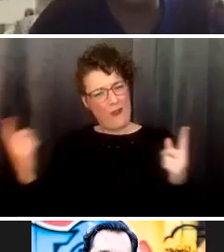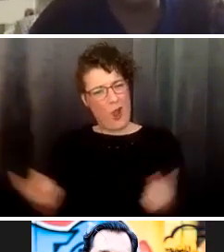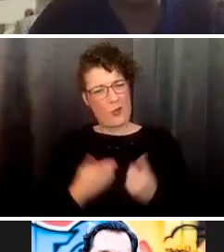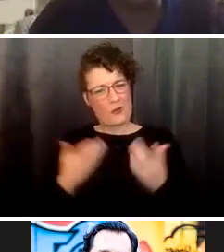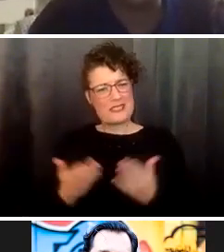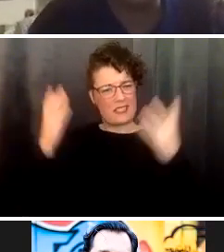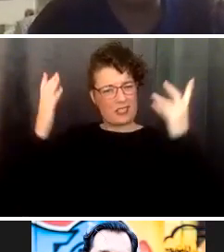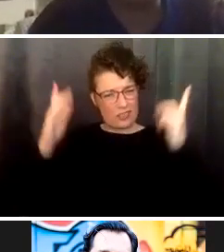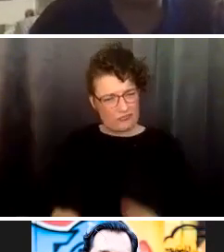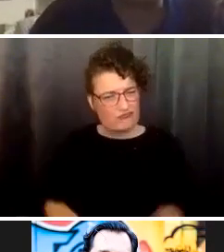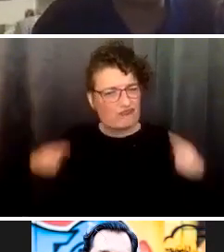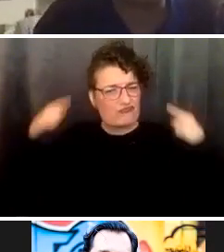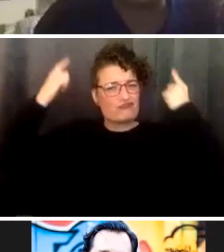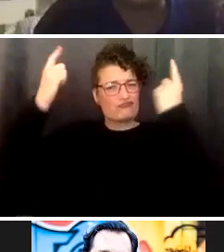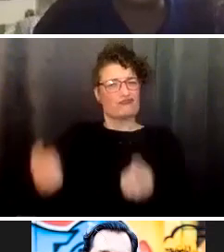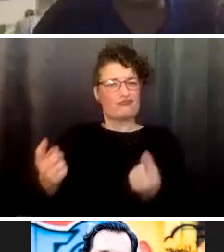my